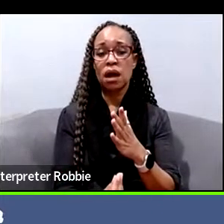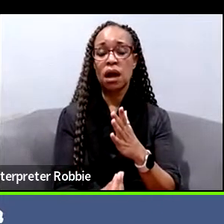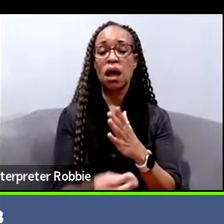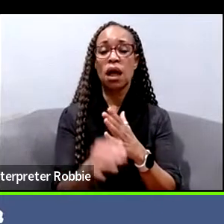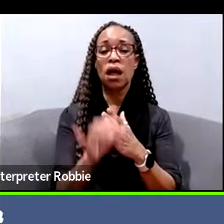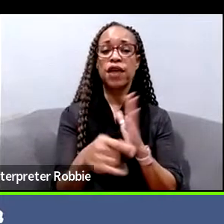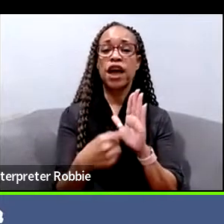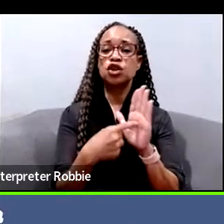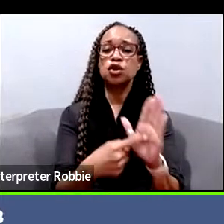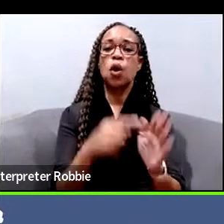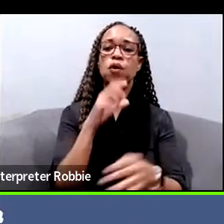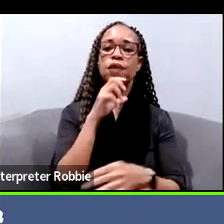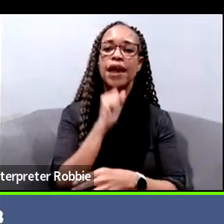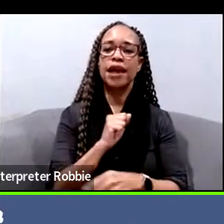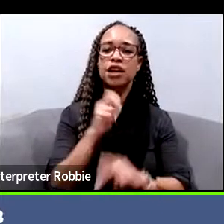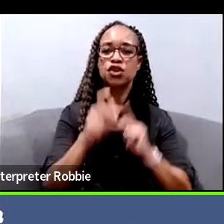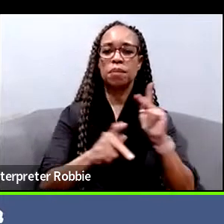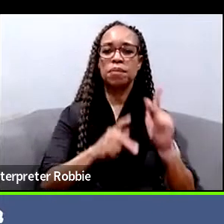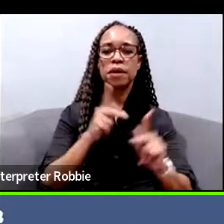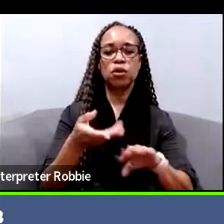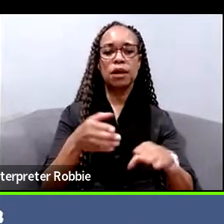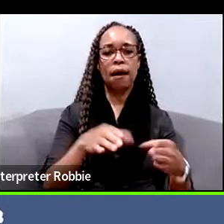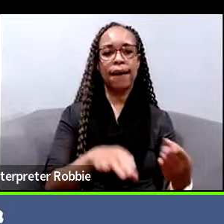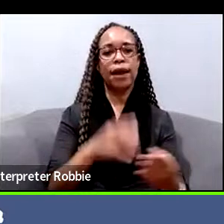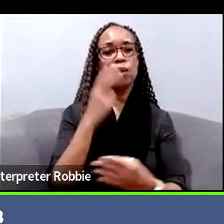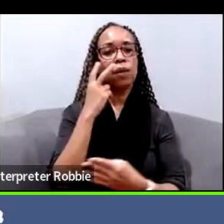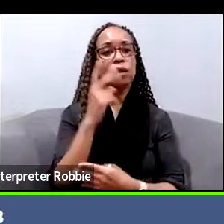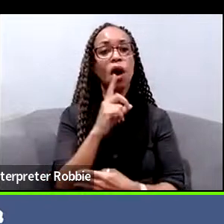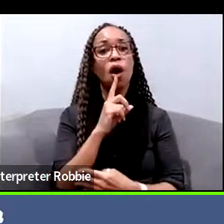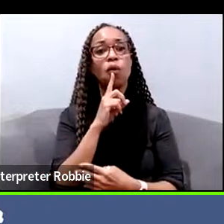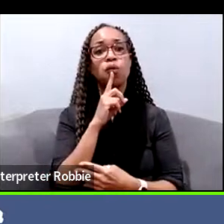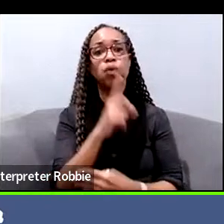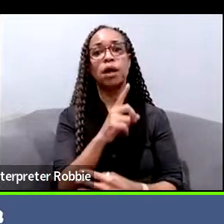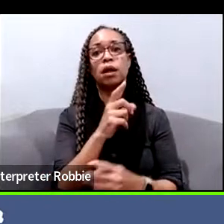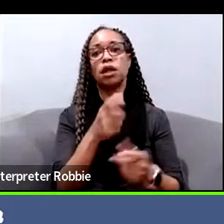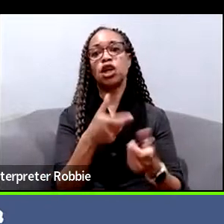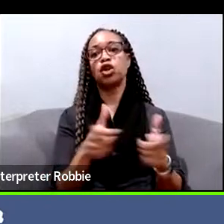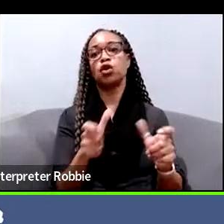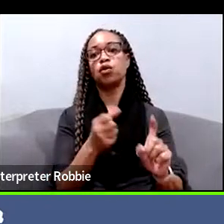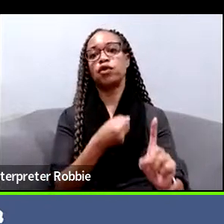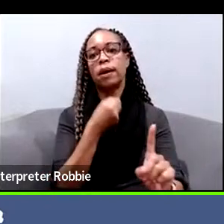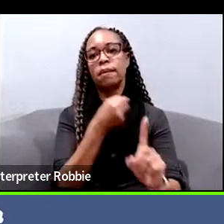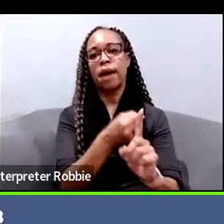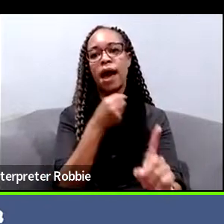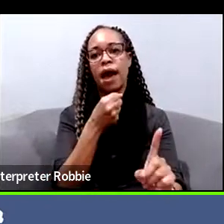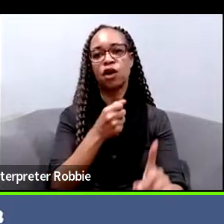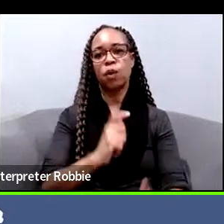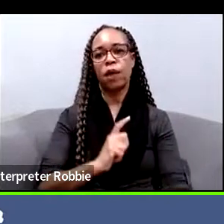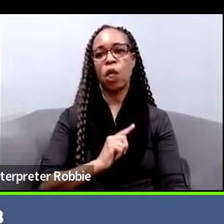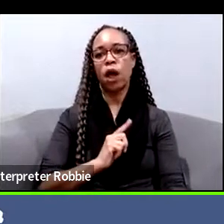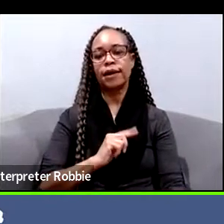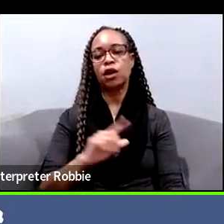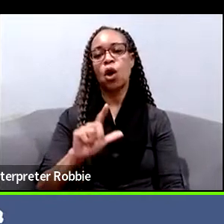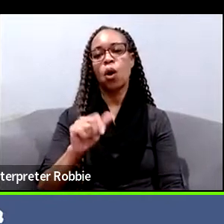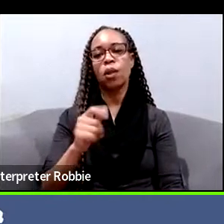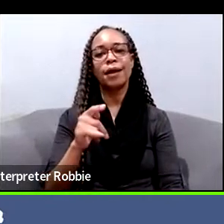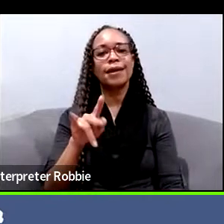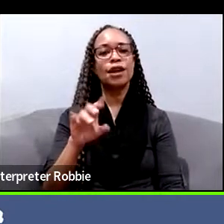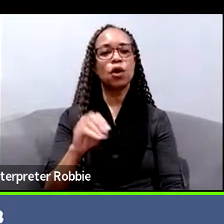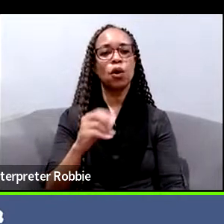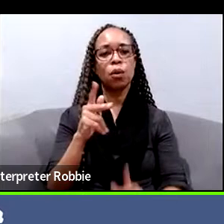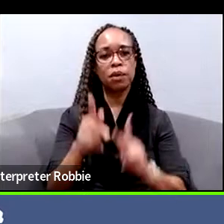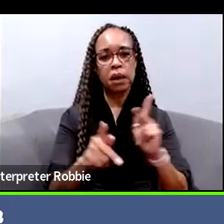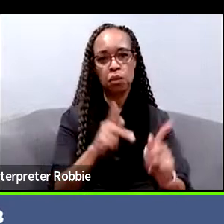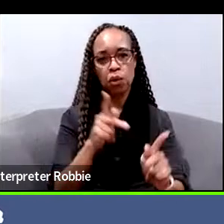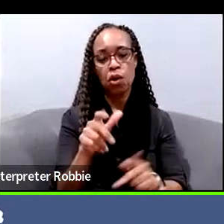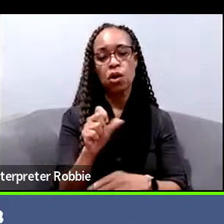reflect the age at which people are dying, we also saw really substantial impacts amongst Latino residents.